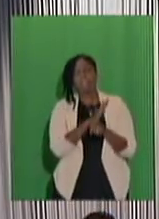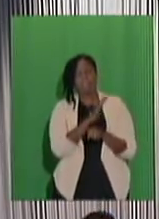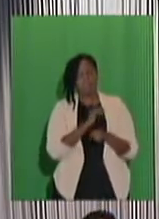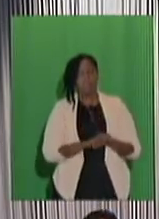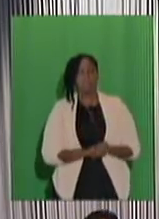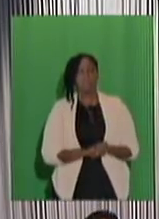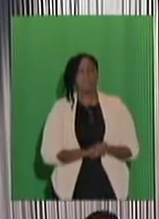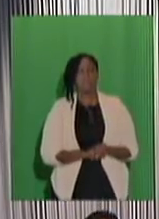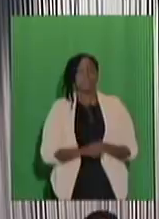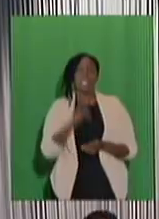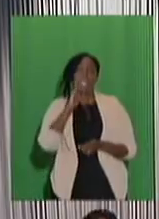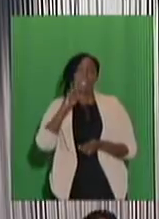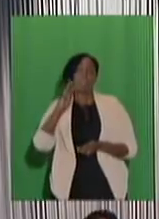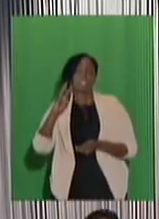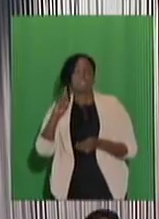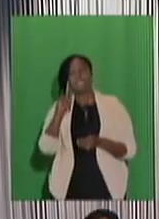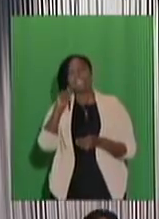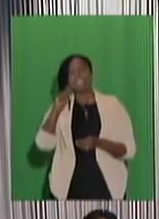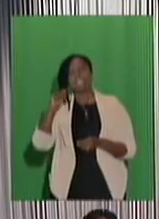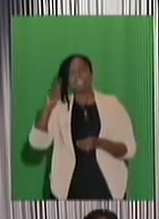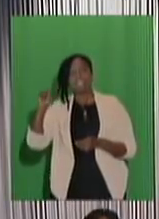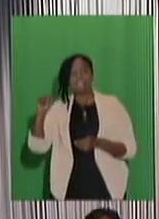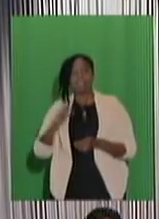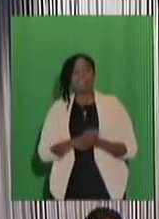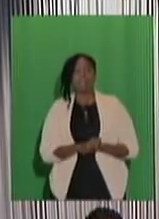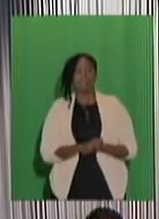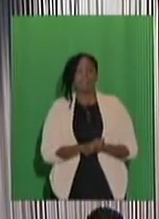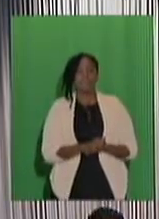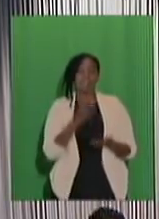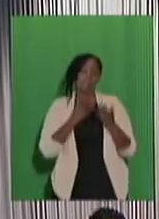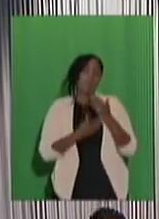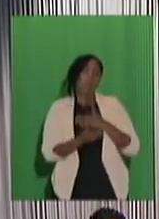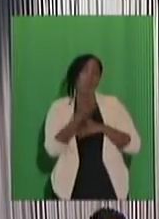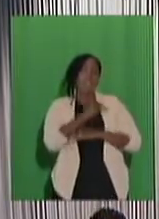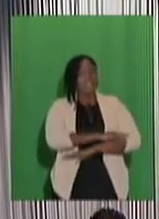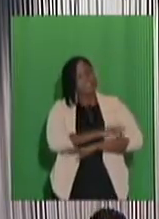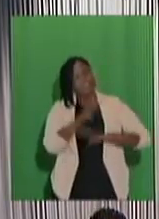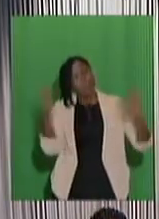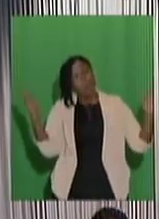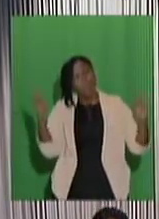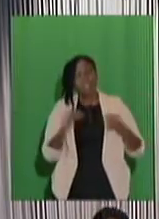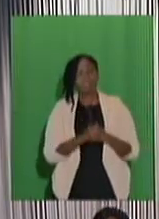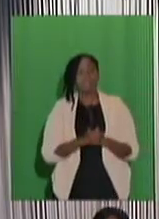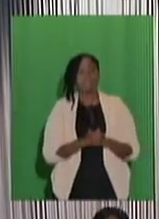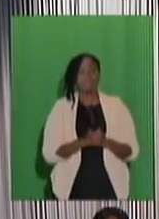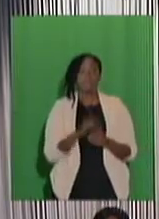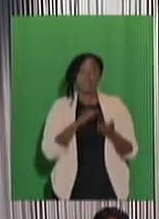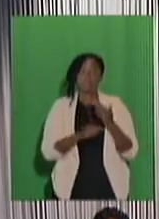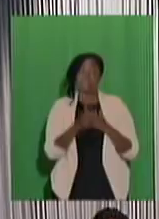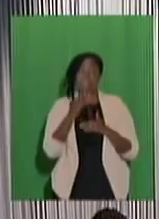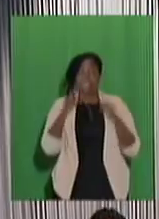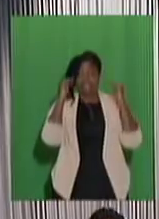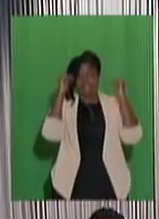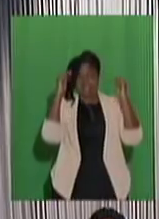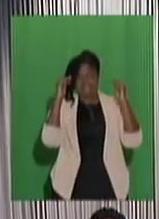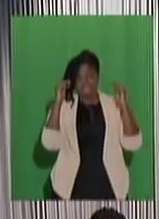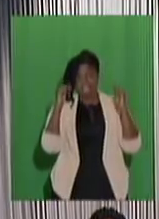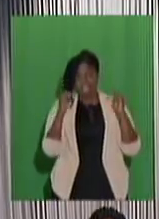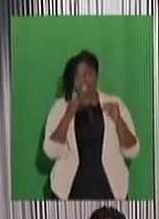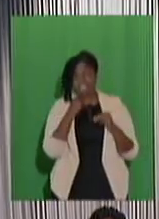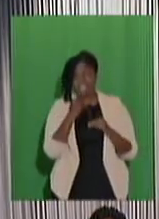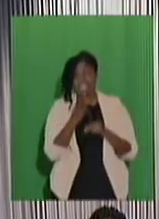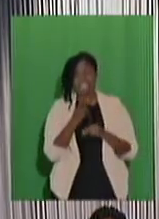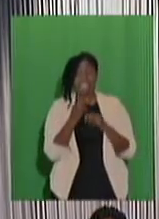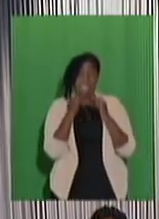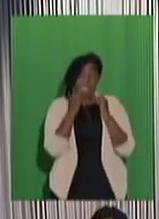Ian Wason, TTT. Good morning. I know the minister this morning painted a very grim picture with some very grim